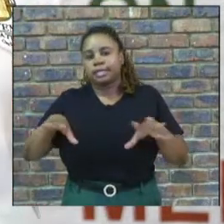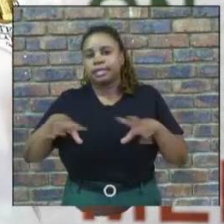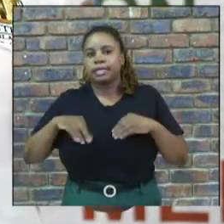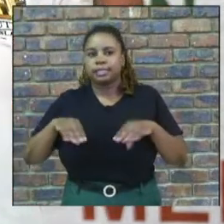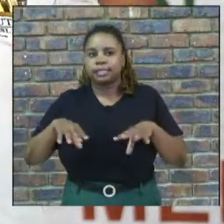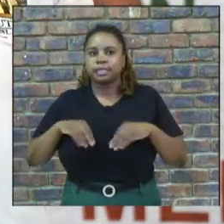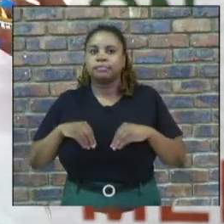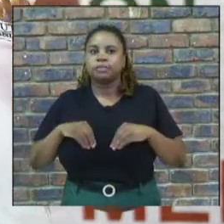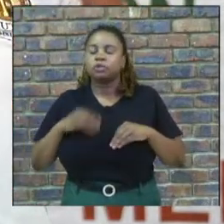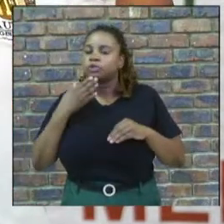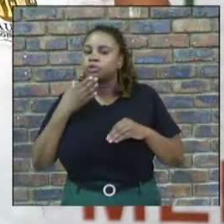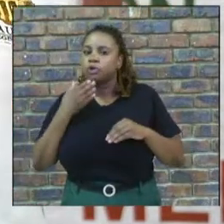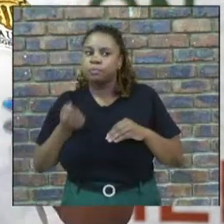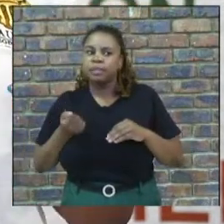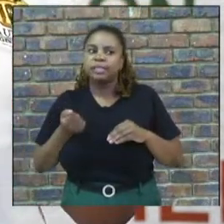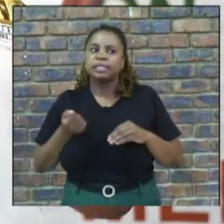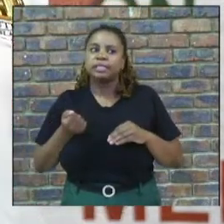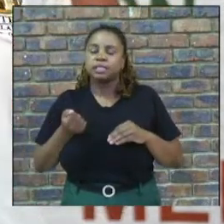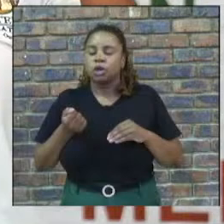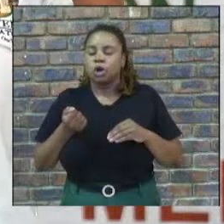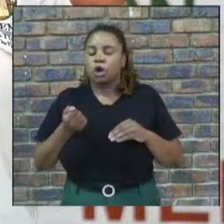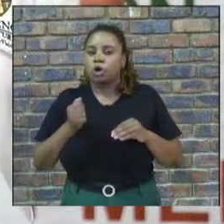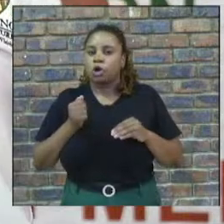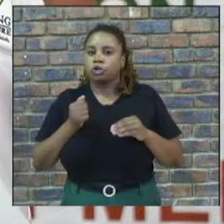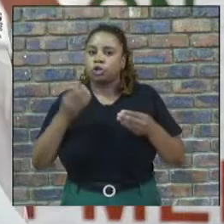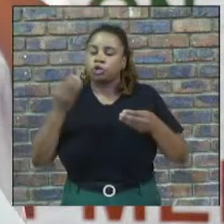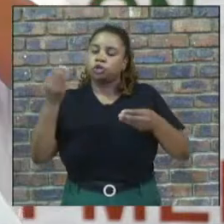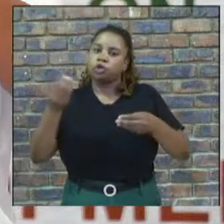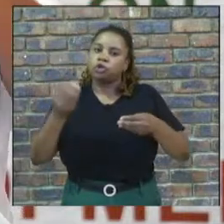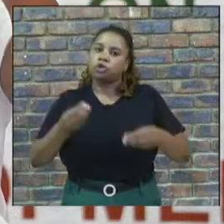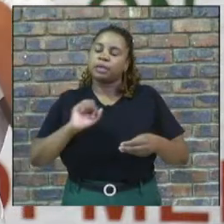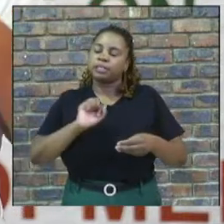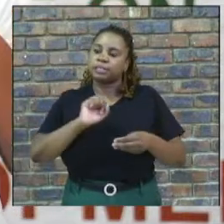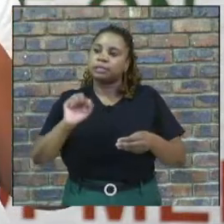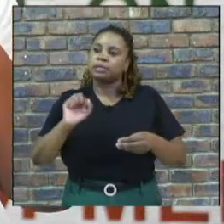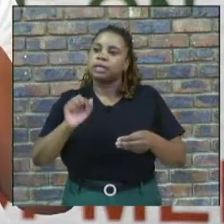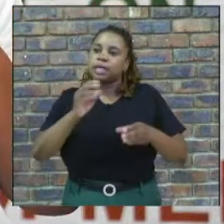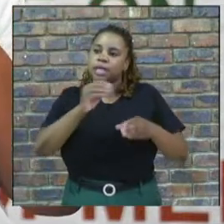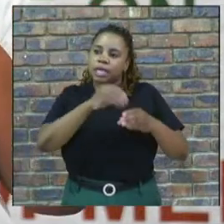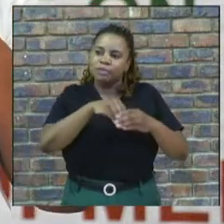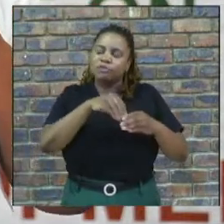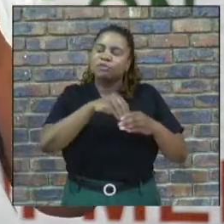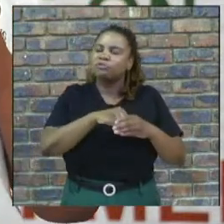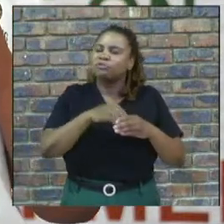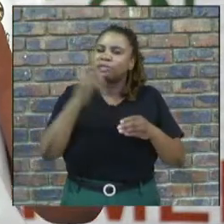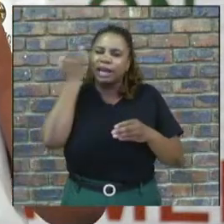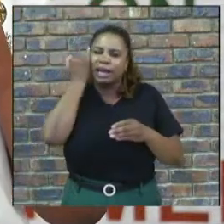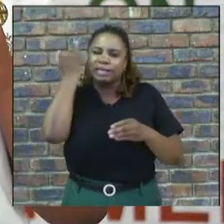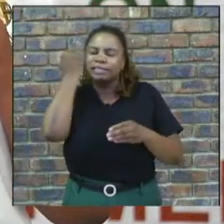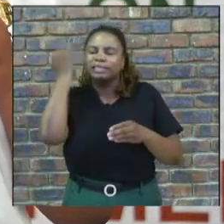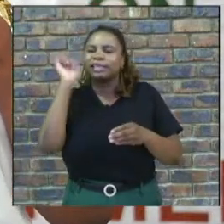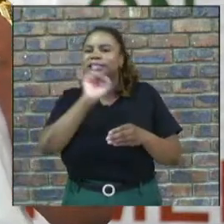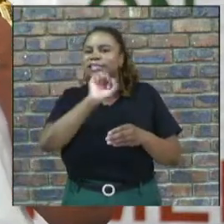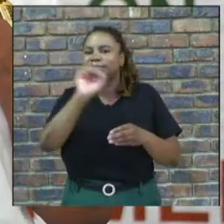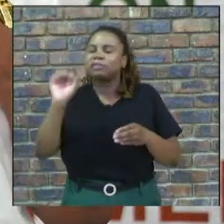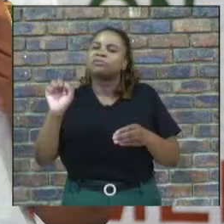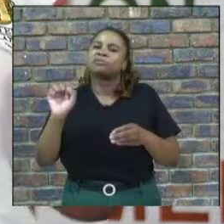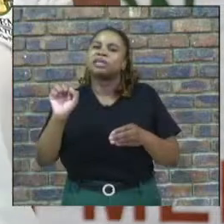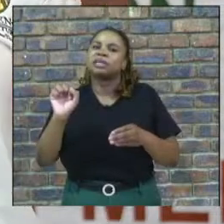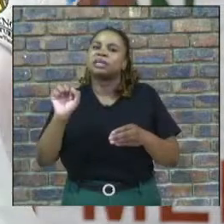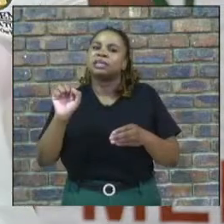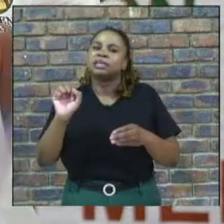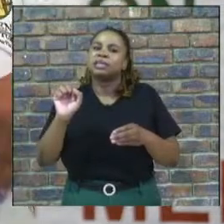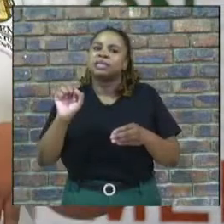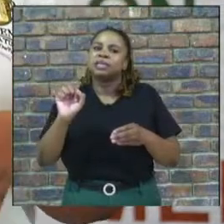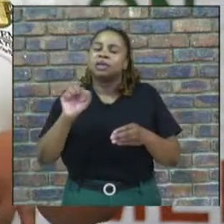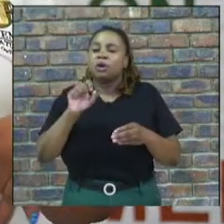you do your final document, include some of the progressive suggestions that the community has given, because that